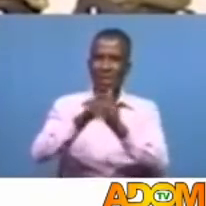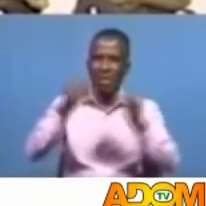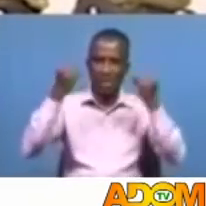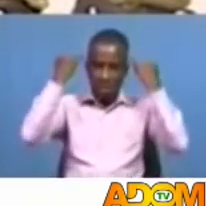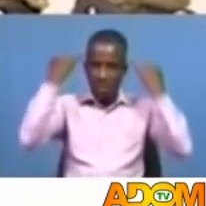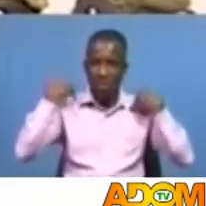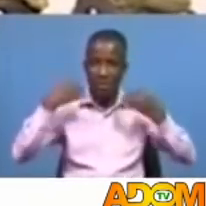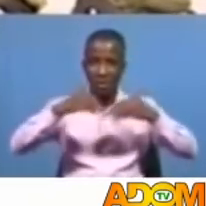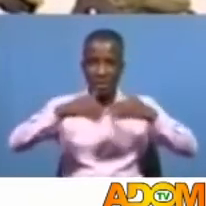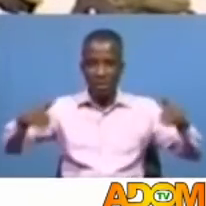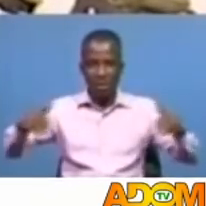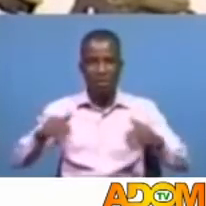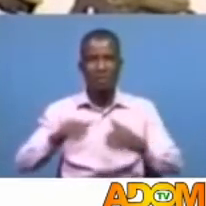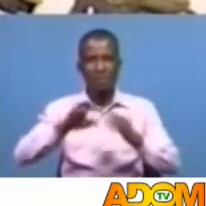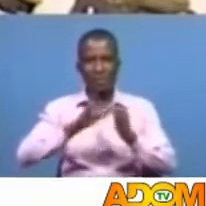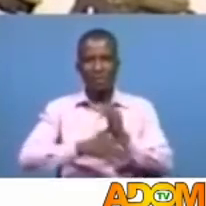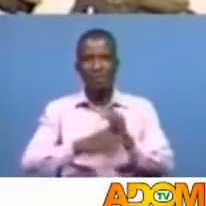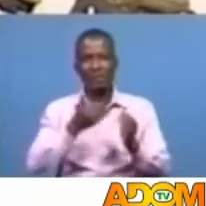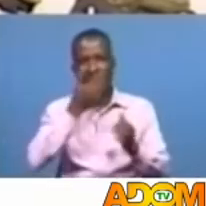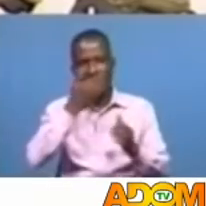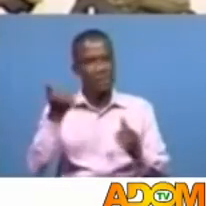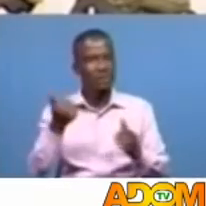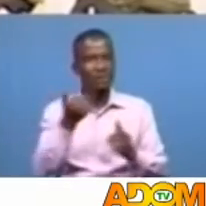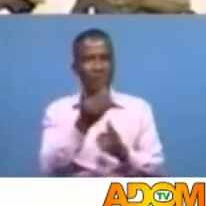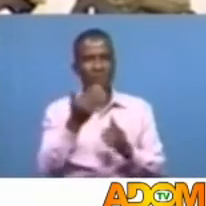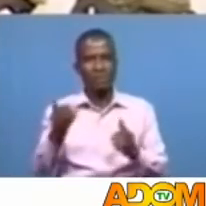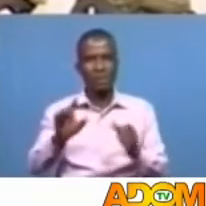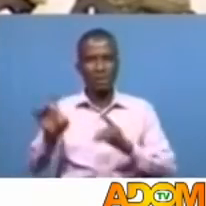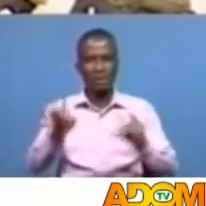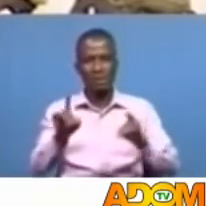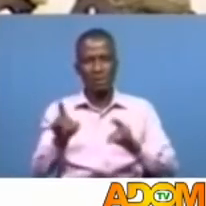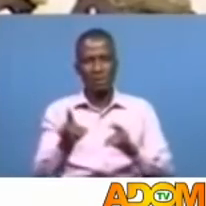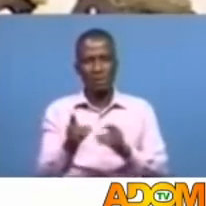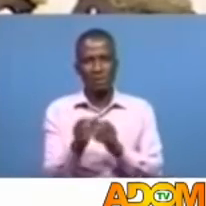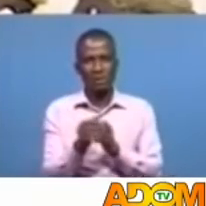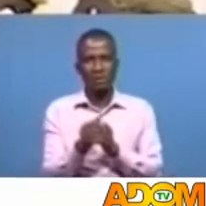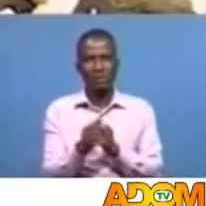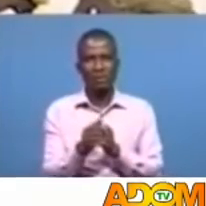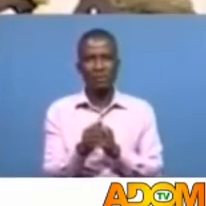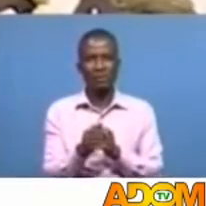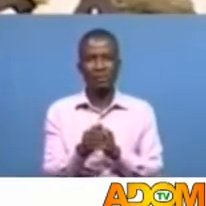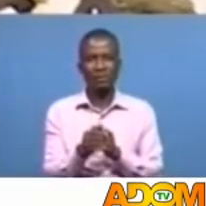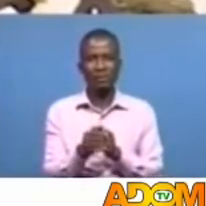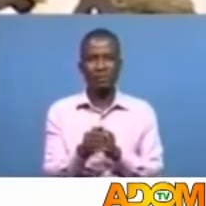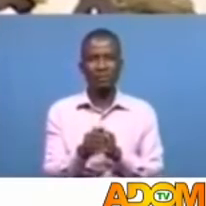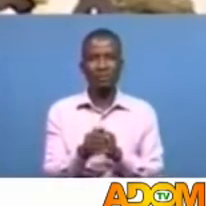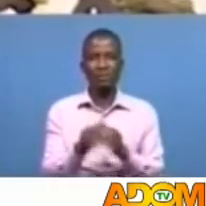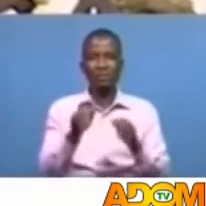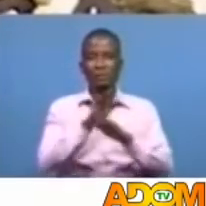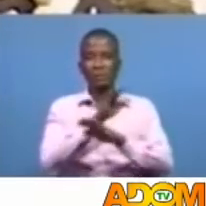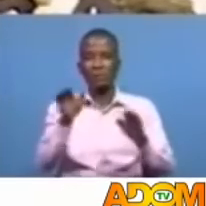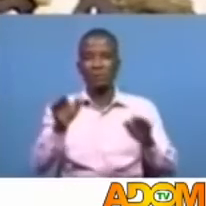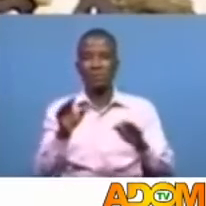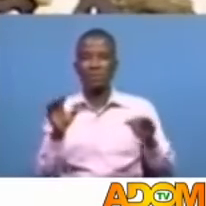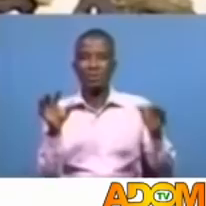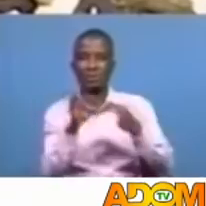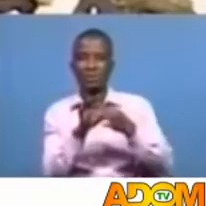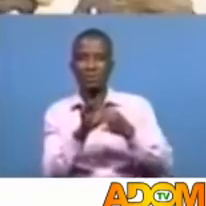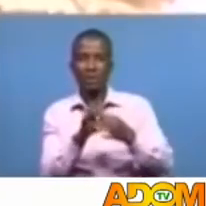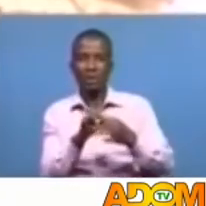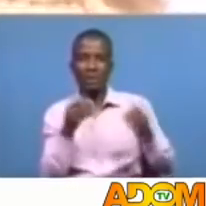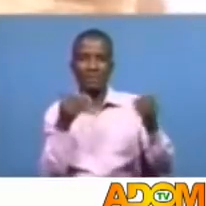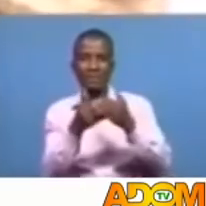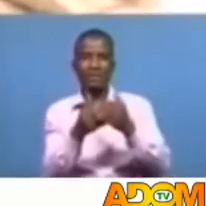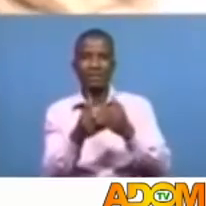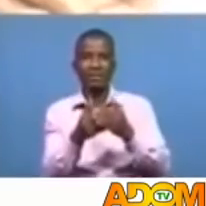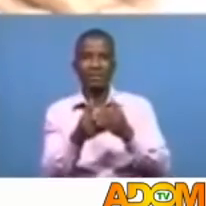best additional grounds that have been filed without leave of your court in terms of an appeal, but they do not form grounds